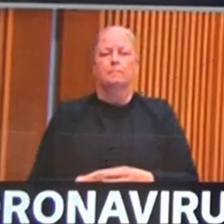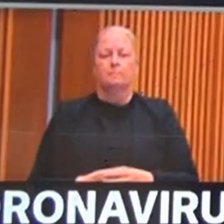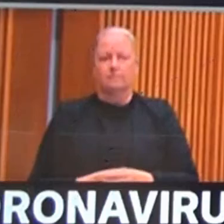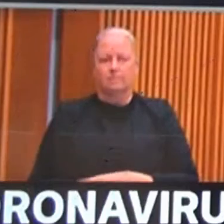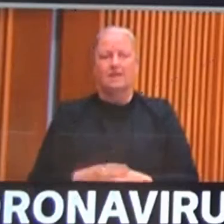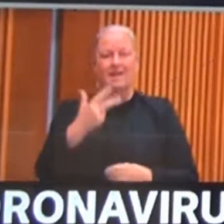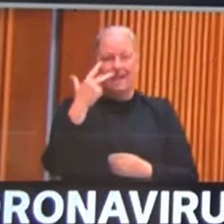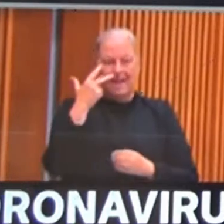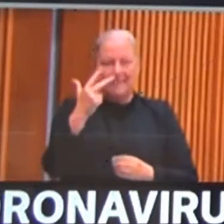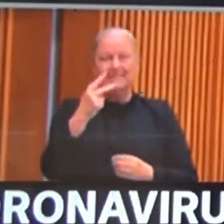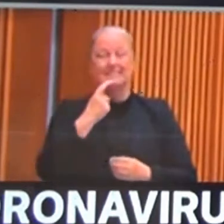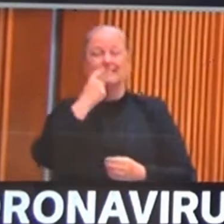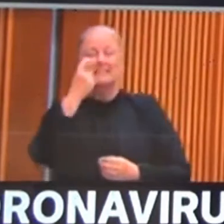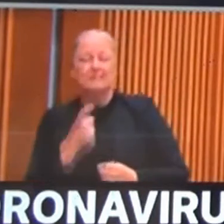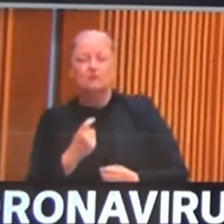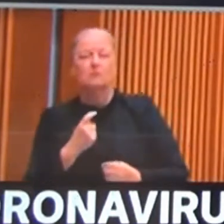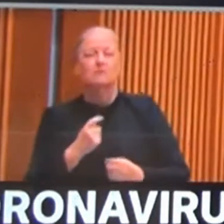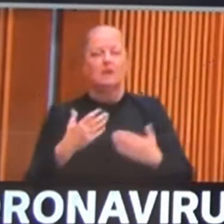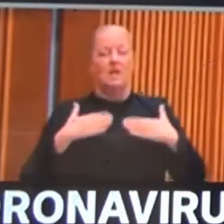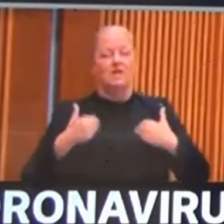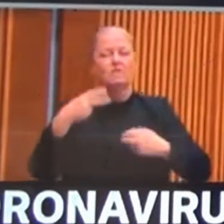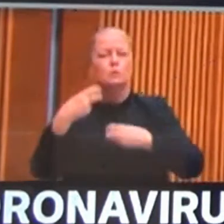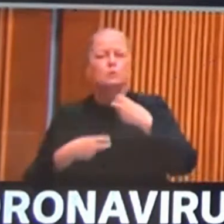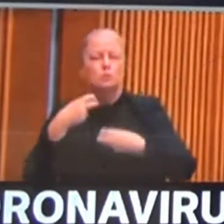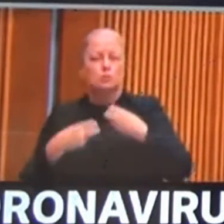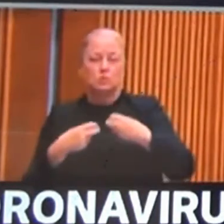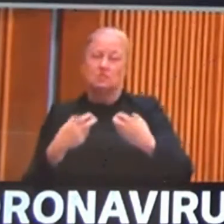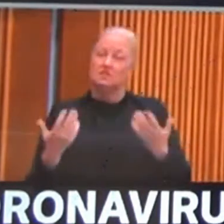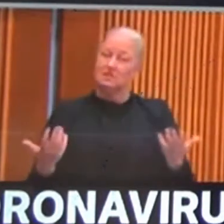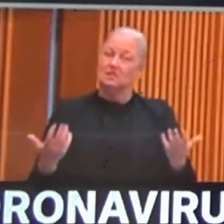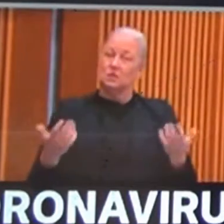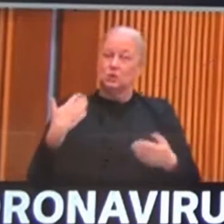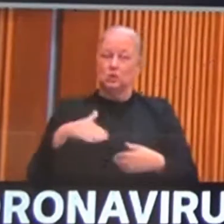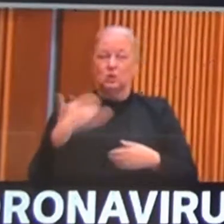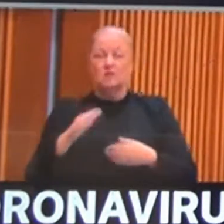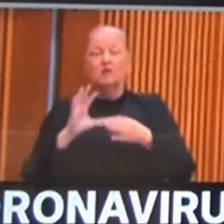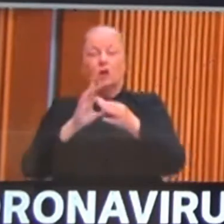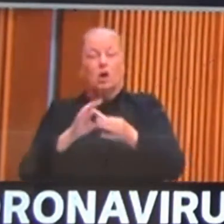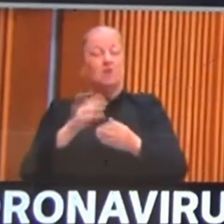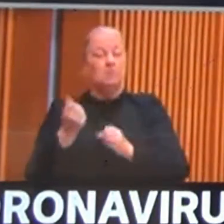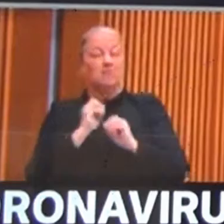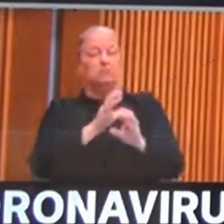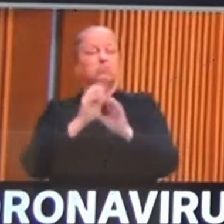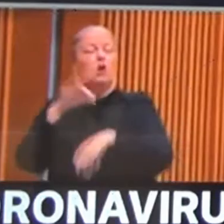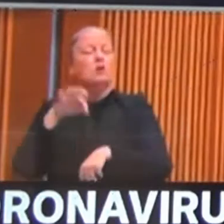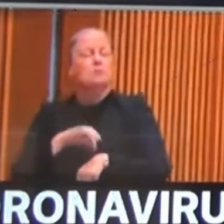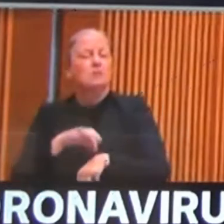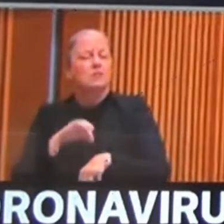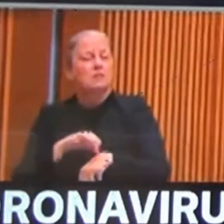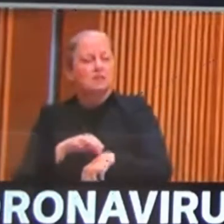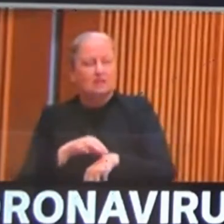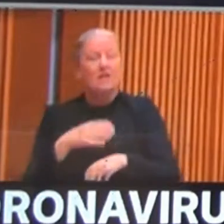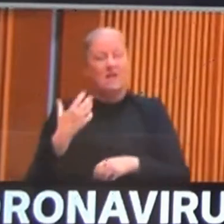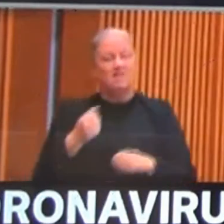of the total admissions to hospital, 61% of the burden of disease, and 87% of deaths